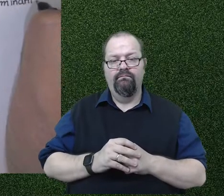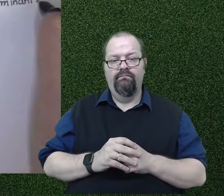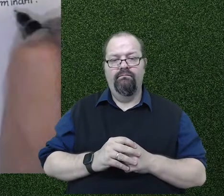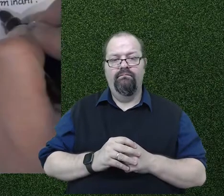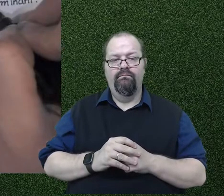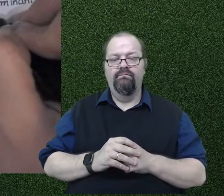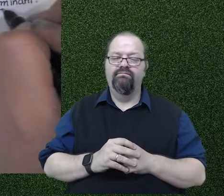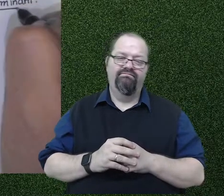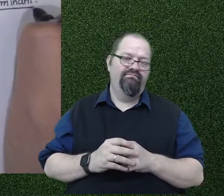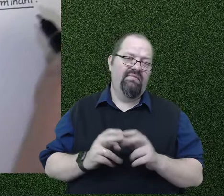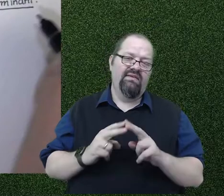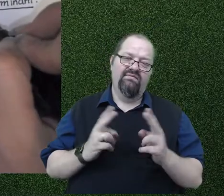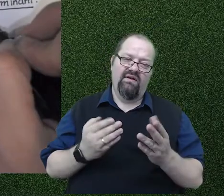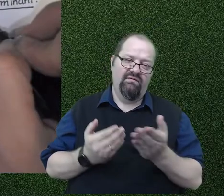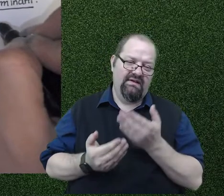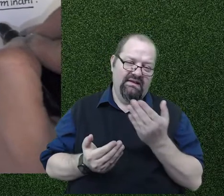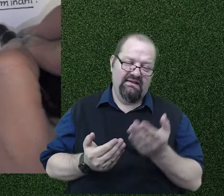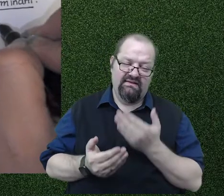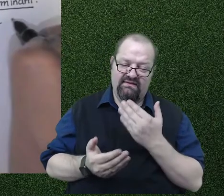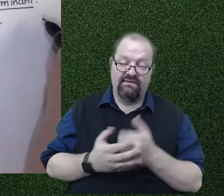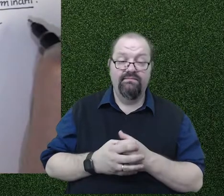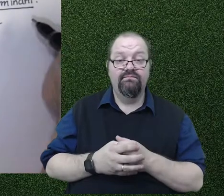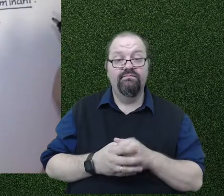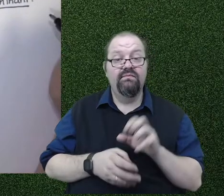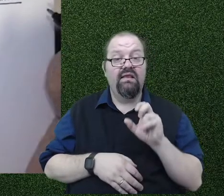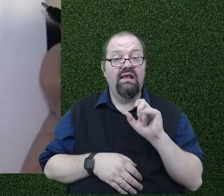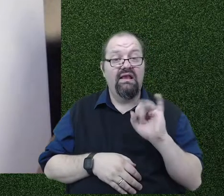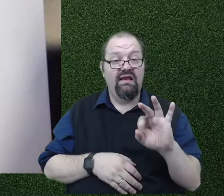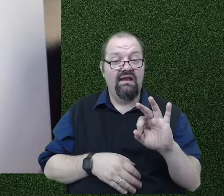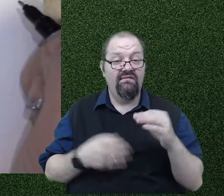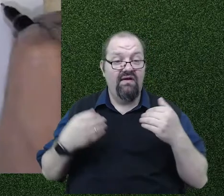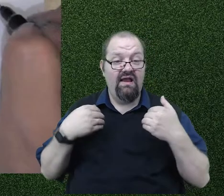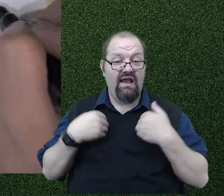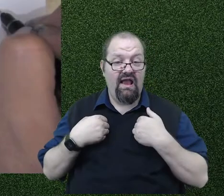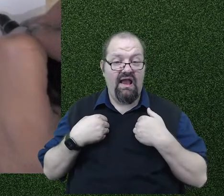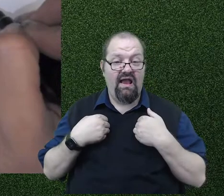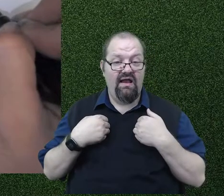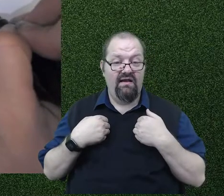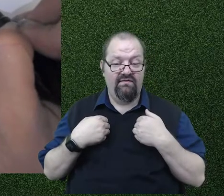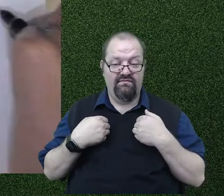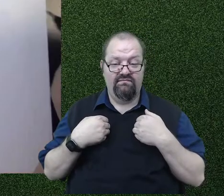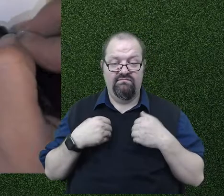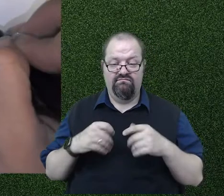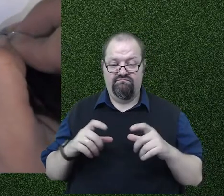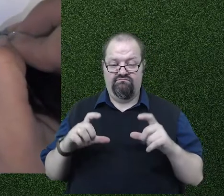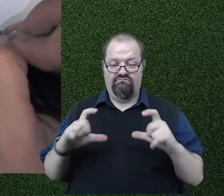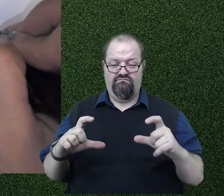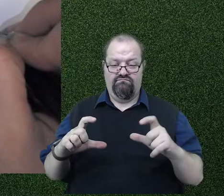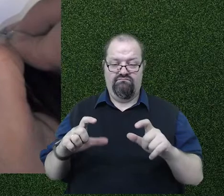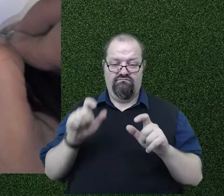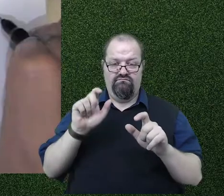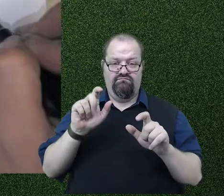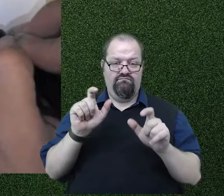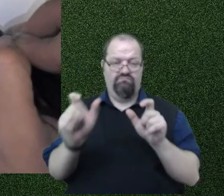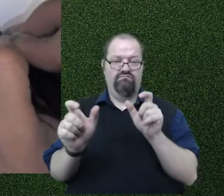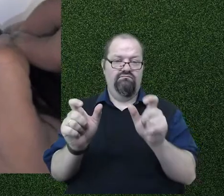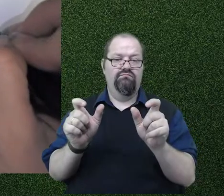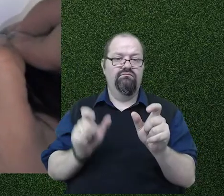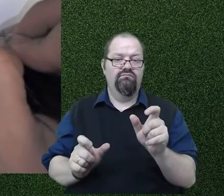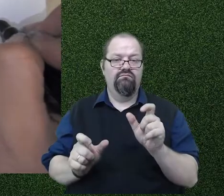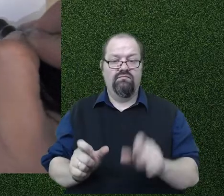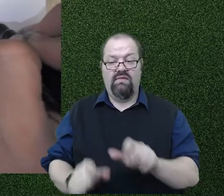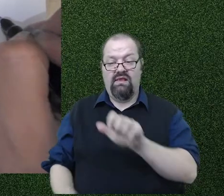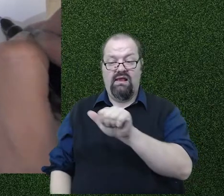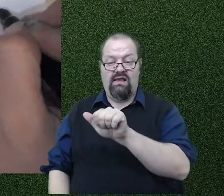It's very easy. So if I have a matrix with entries A, B,